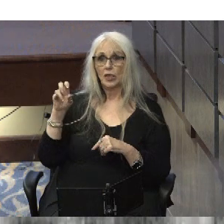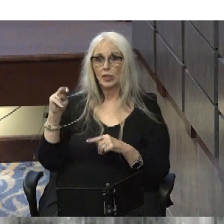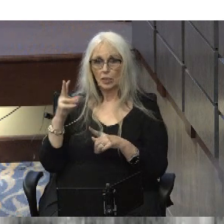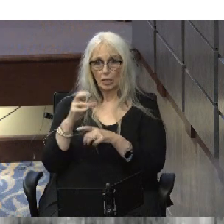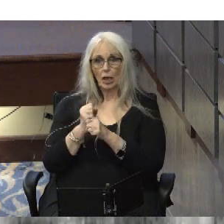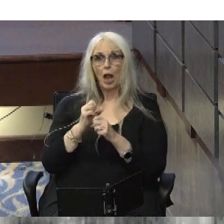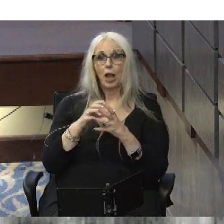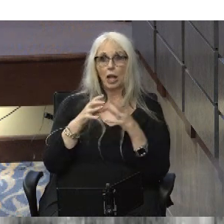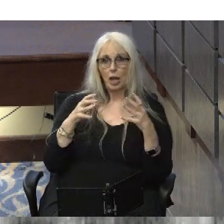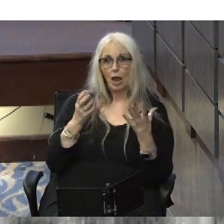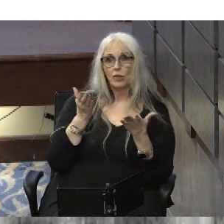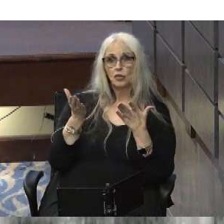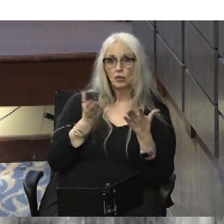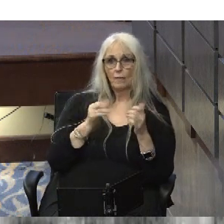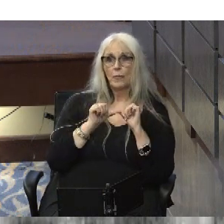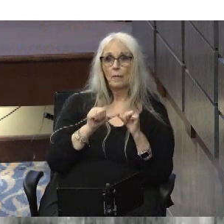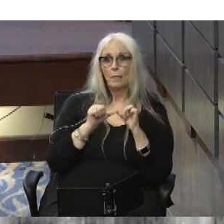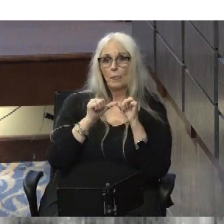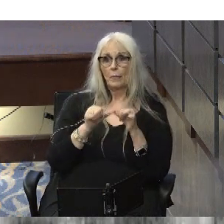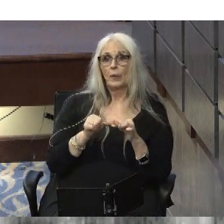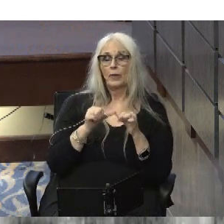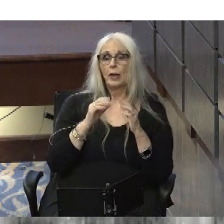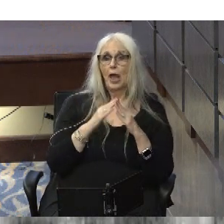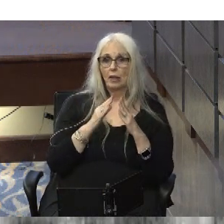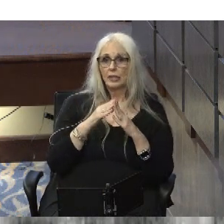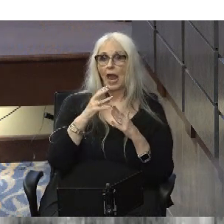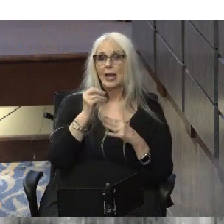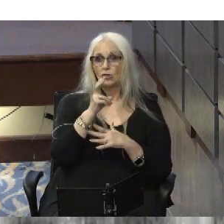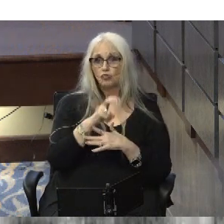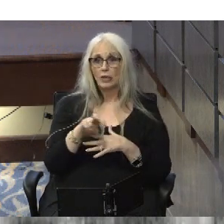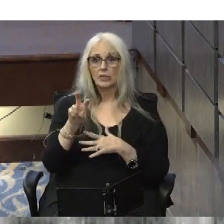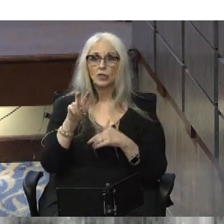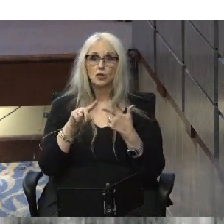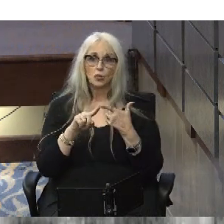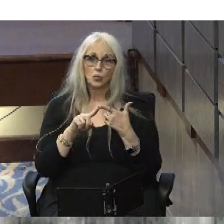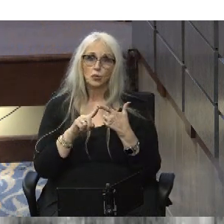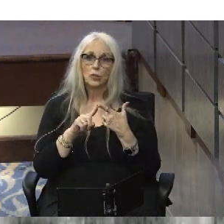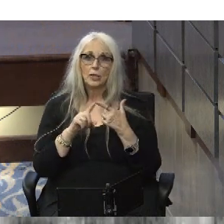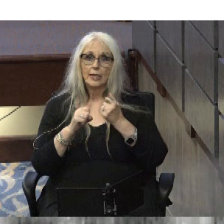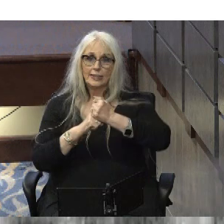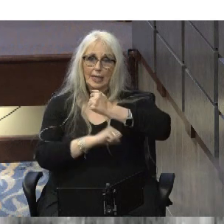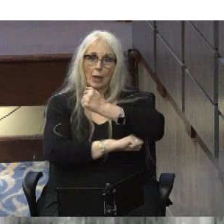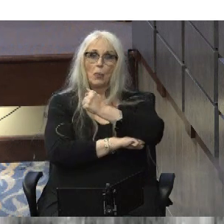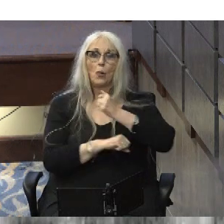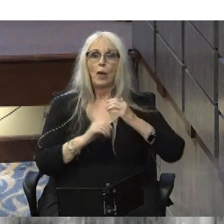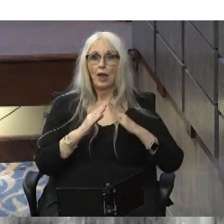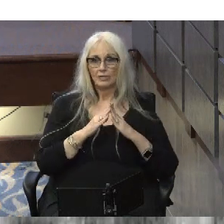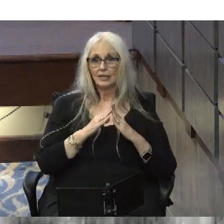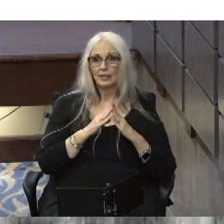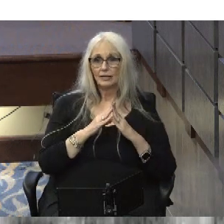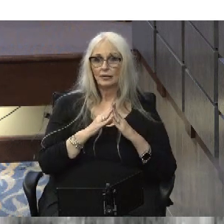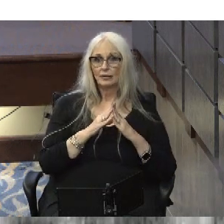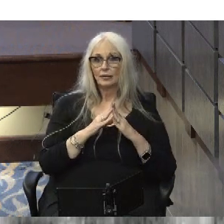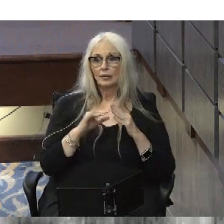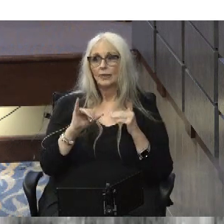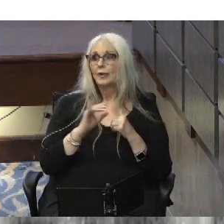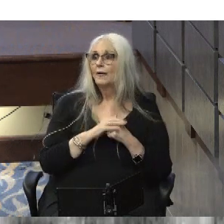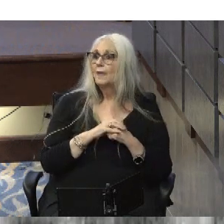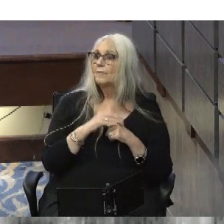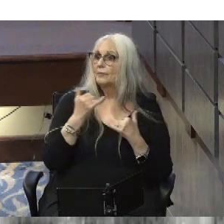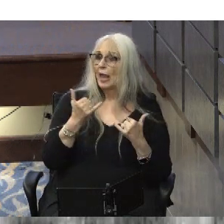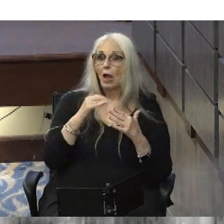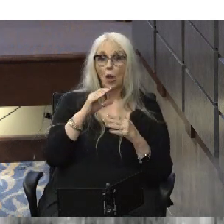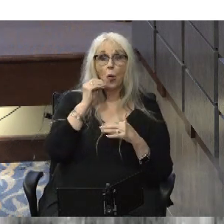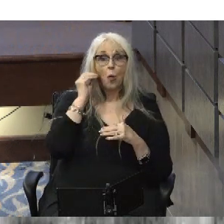services for permanent housing and transition to stable housing. Now, in the middle of the chart, we have the